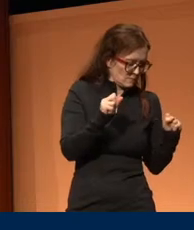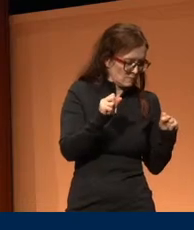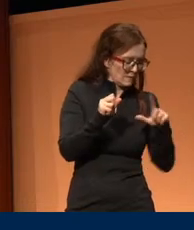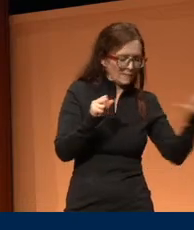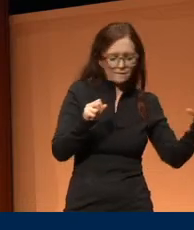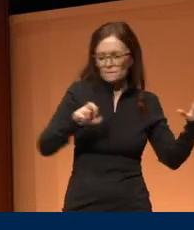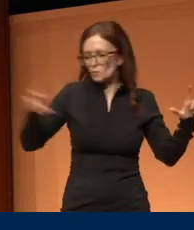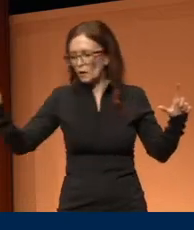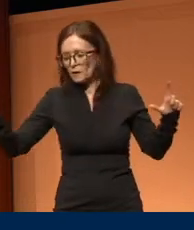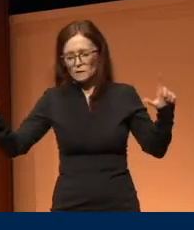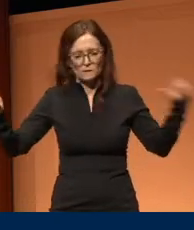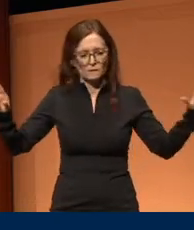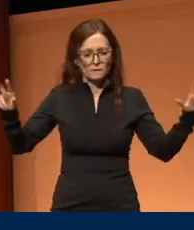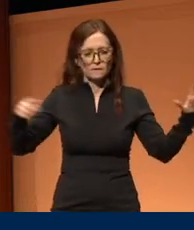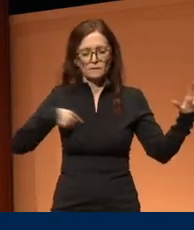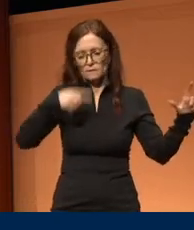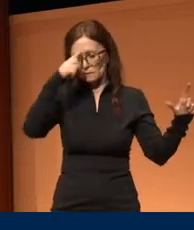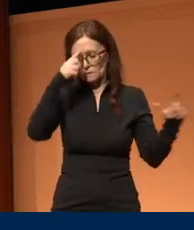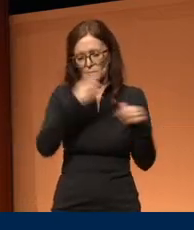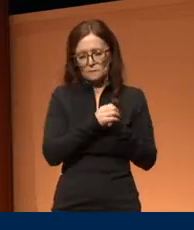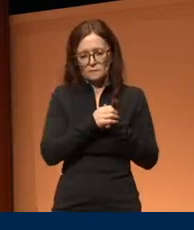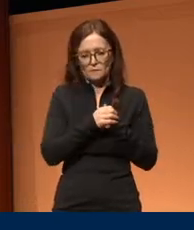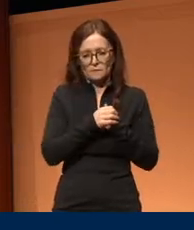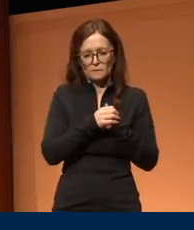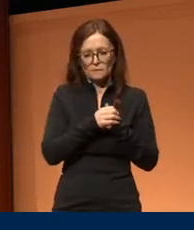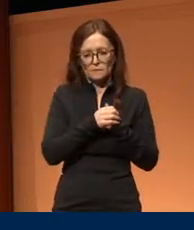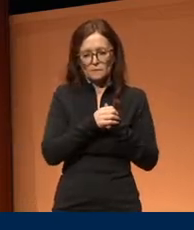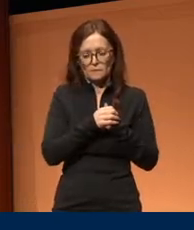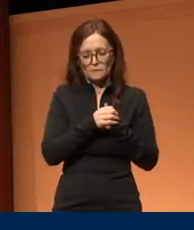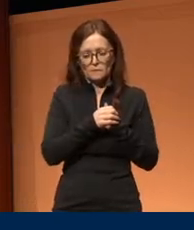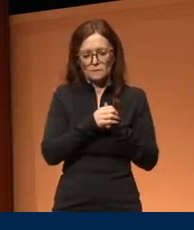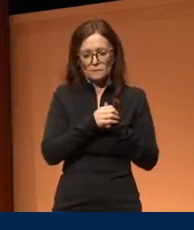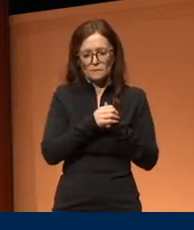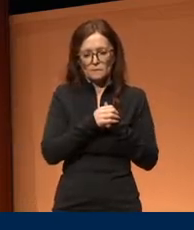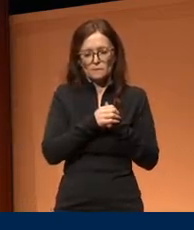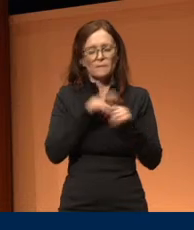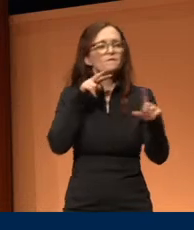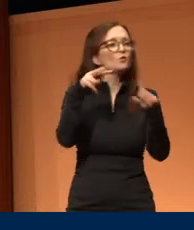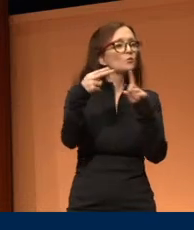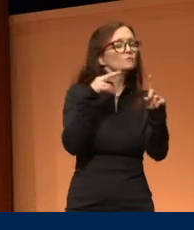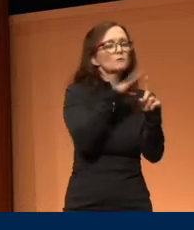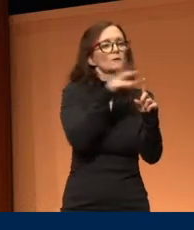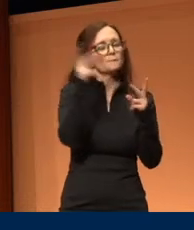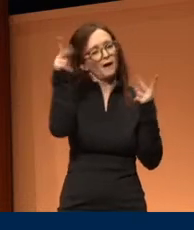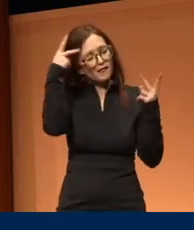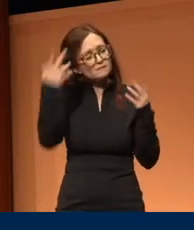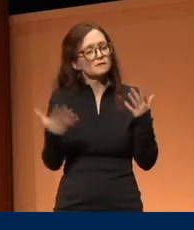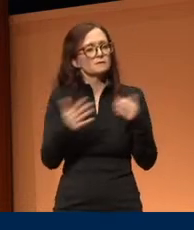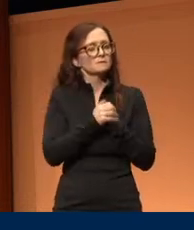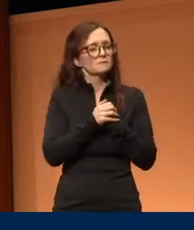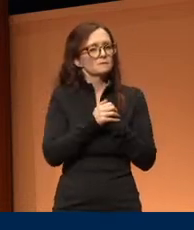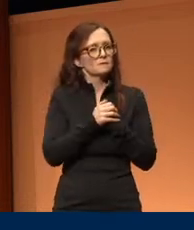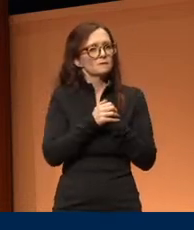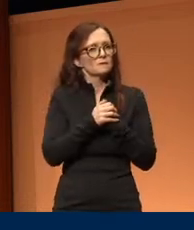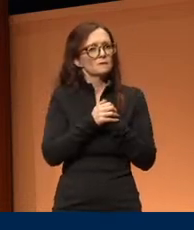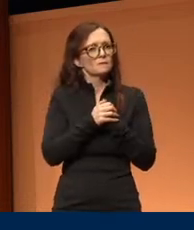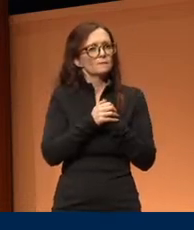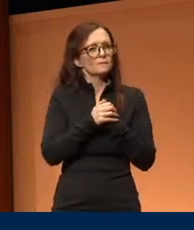I'm on the right, and you're kind of like my, you know, it's an agonistic view of politics. It's like